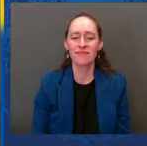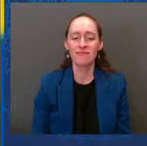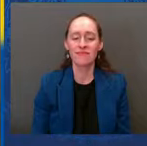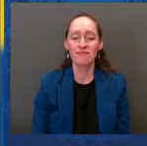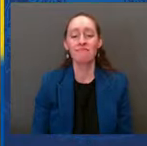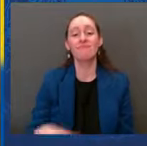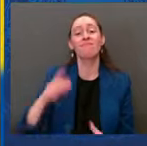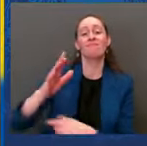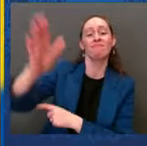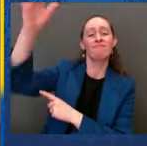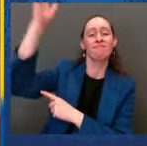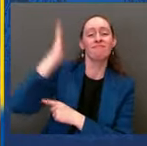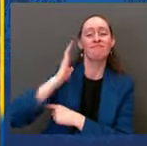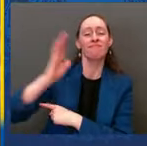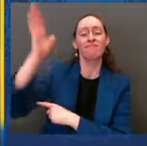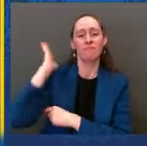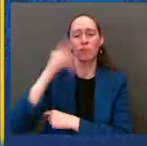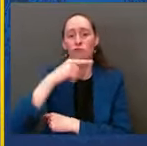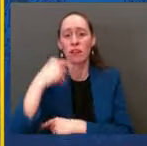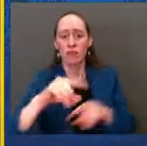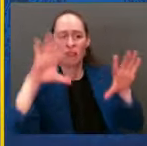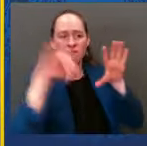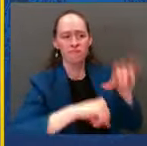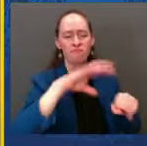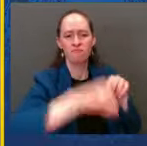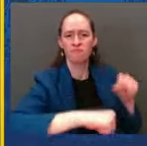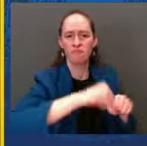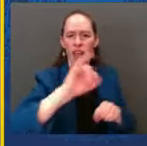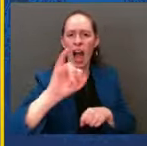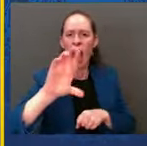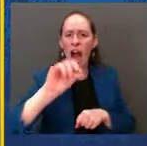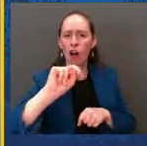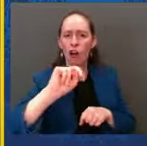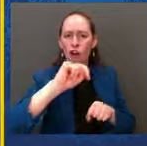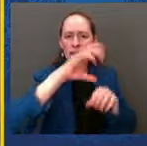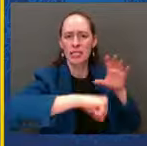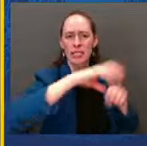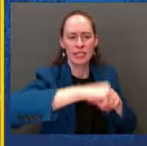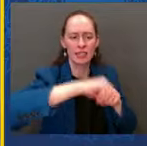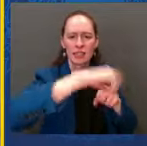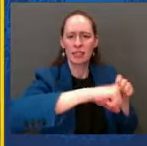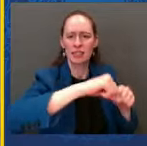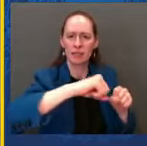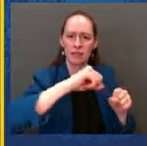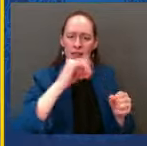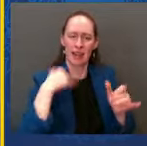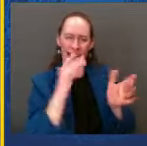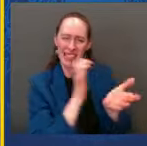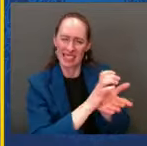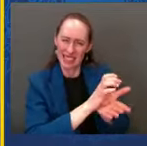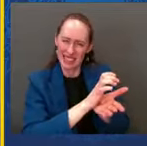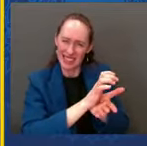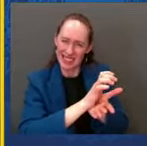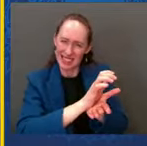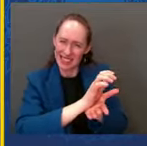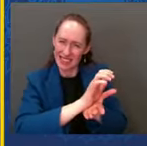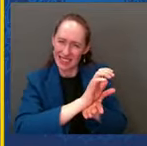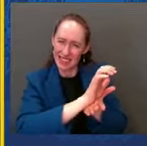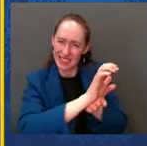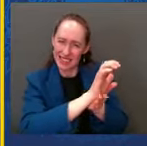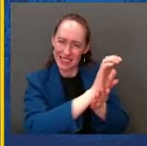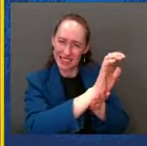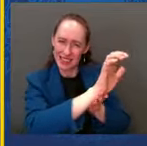interhuman solidarity is leading my compatriots today to helping their neighbors from Ukraine. Once again, thank you for that. Thank